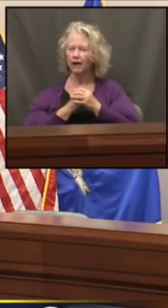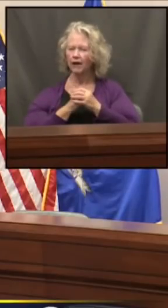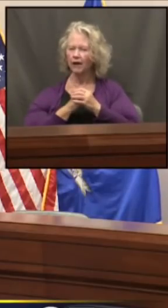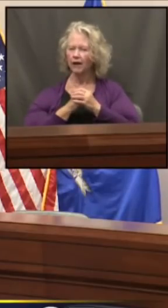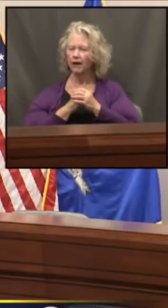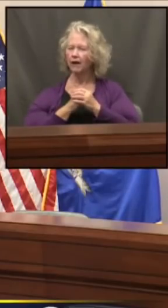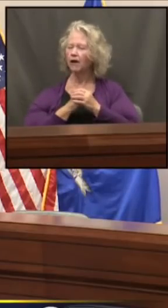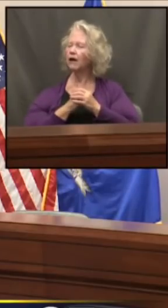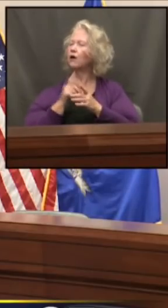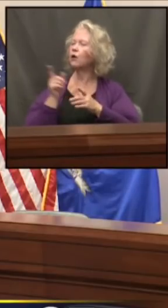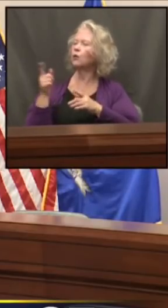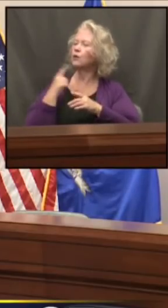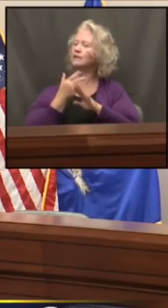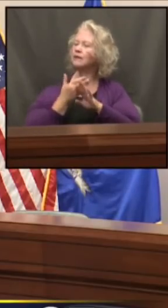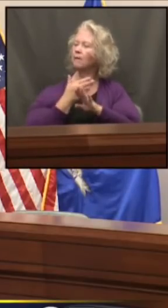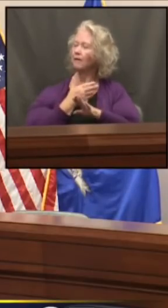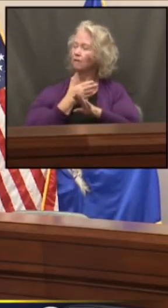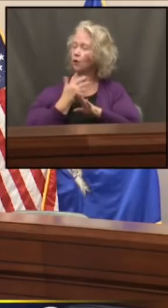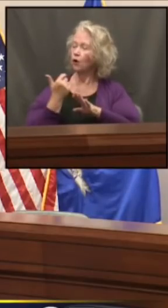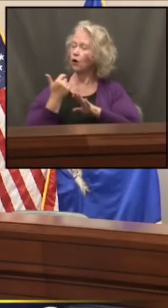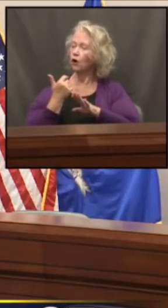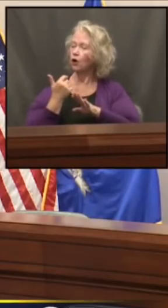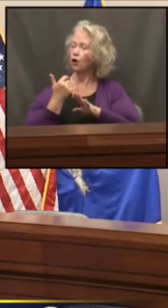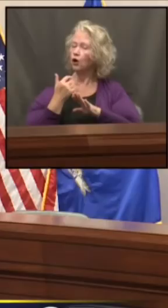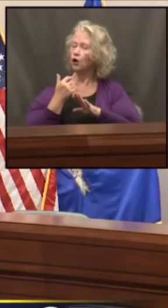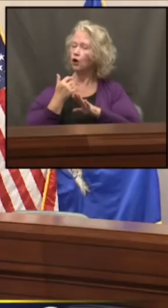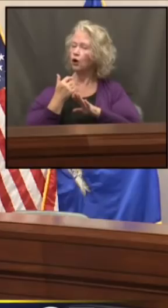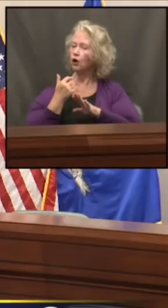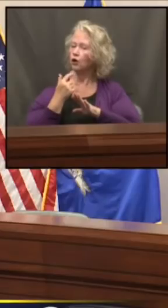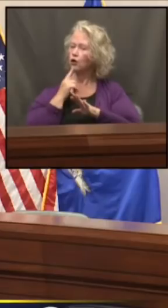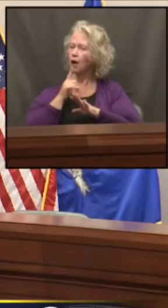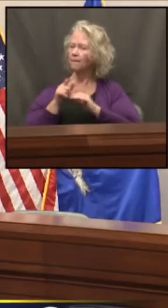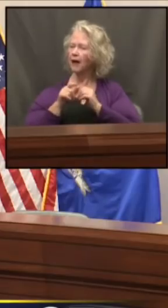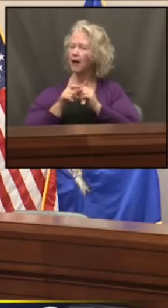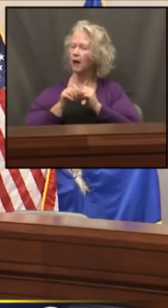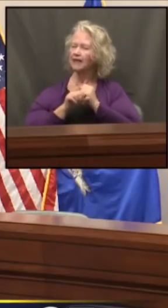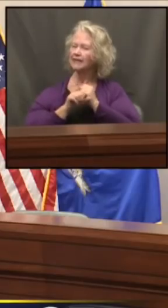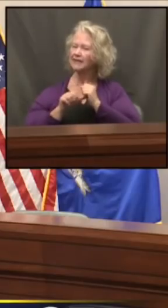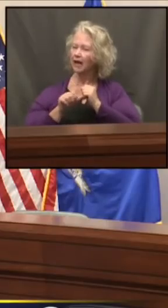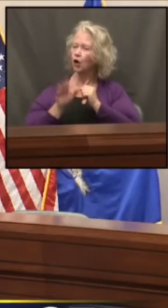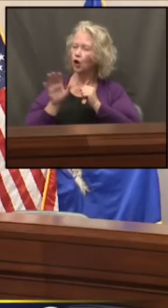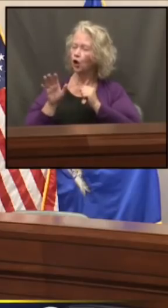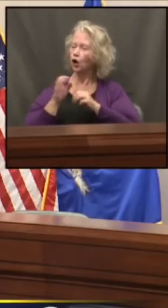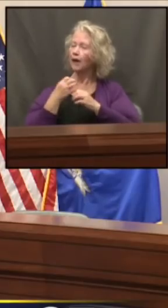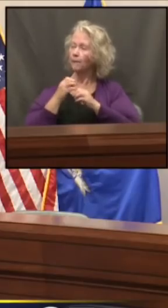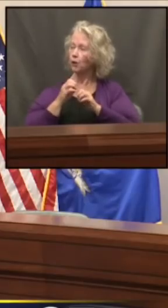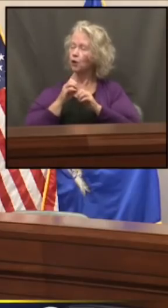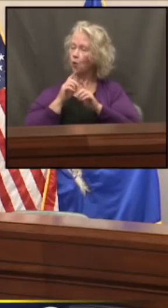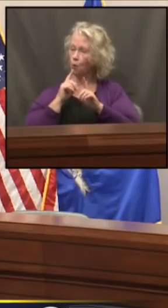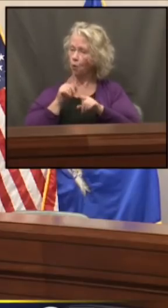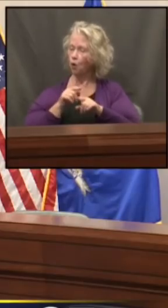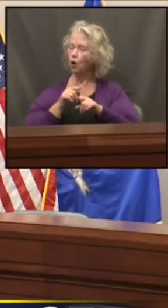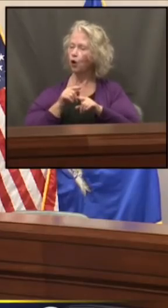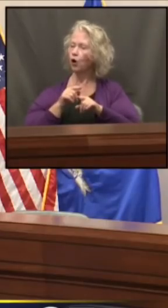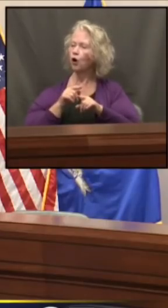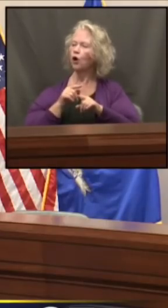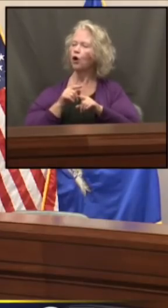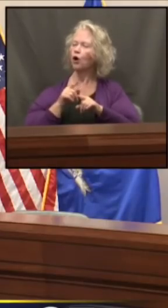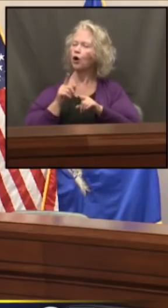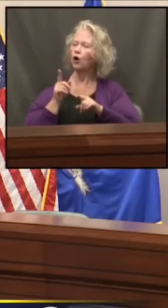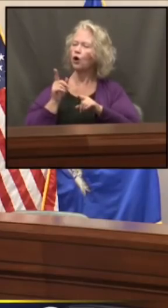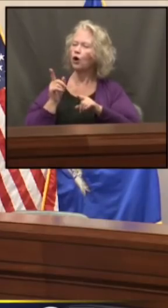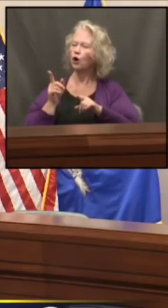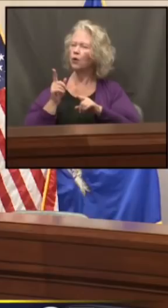earlier when you were doing your intro, and you were talking about extending the emergency orders, you had said that things were fraying a little